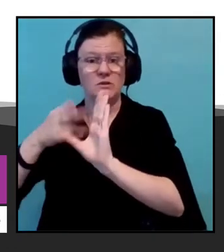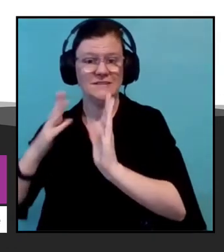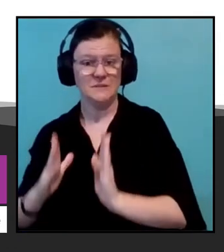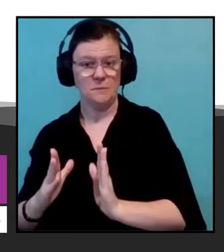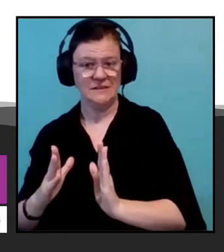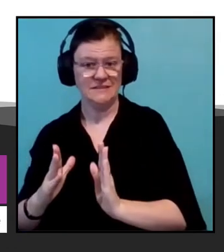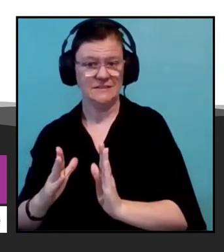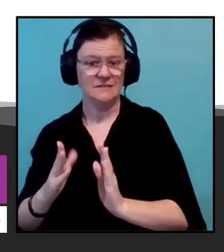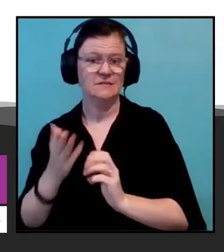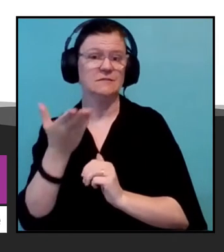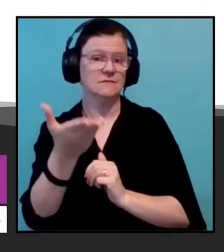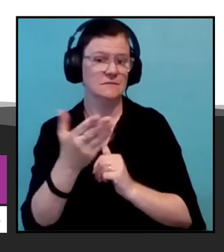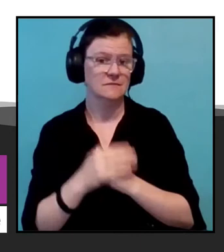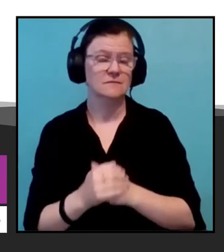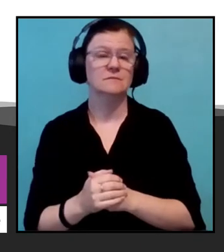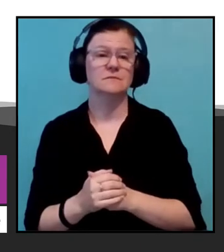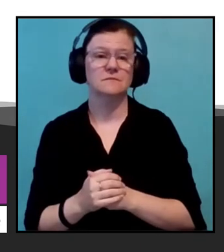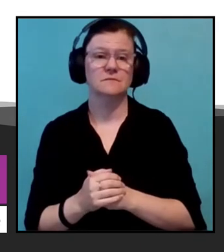Next slide, please.